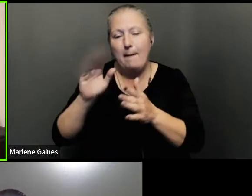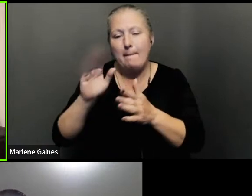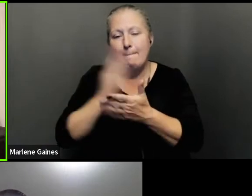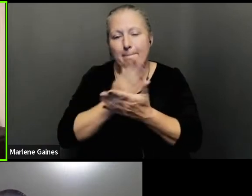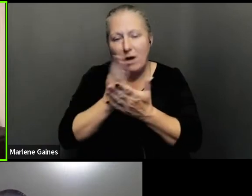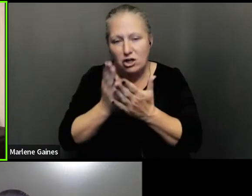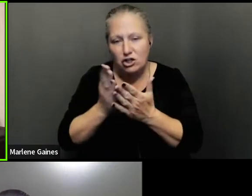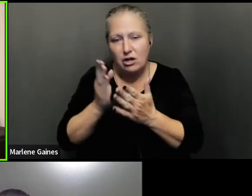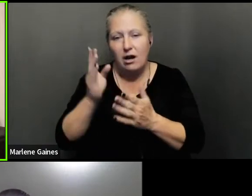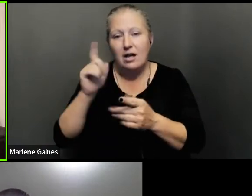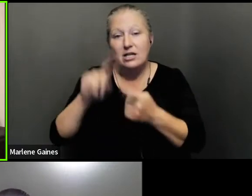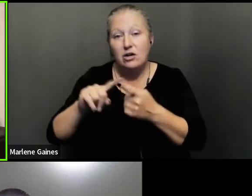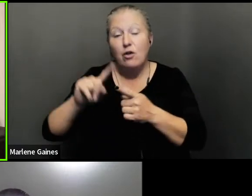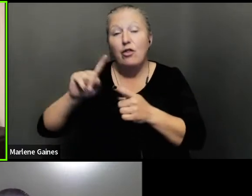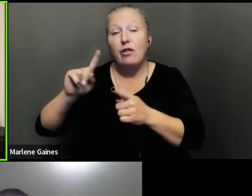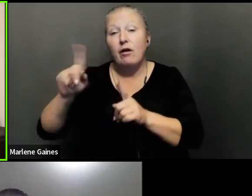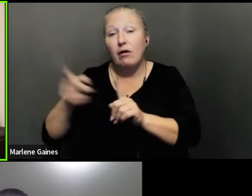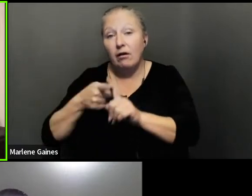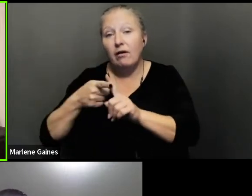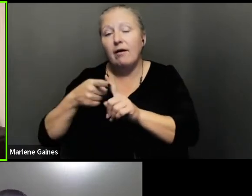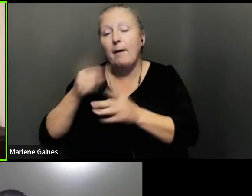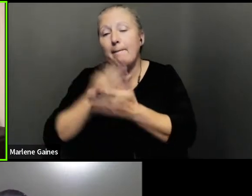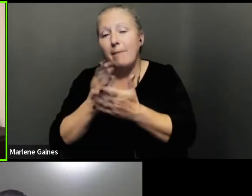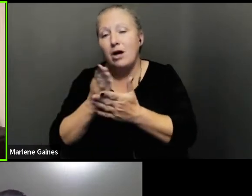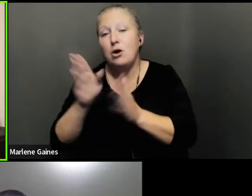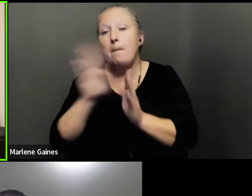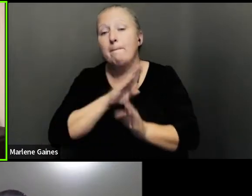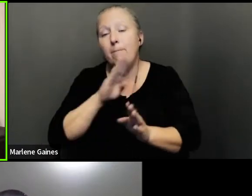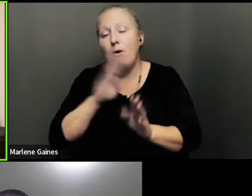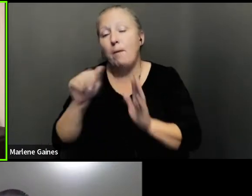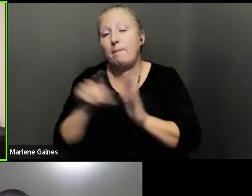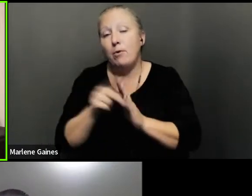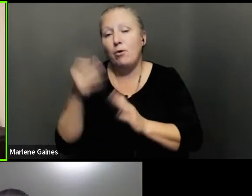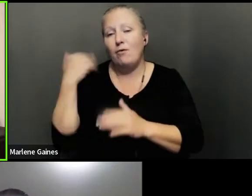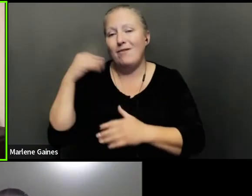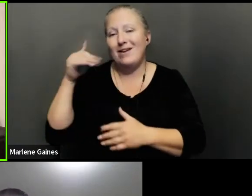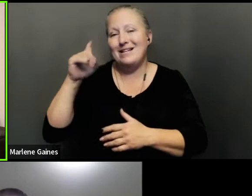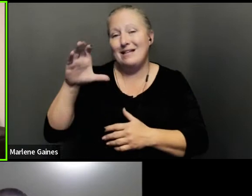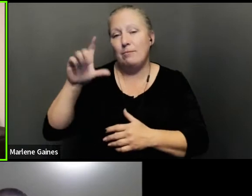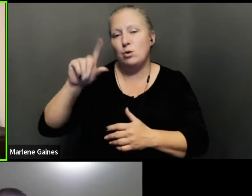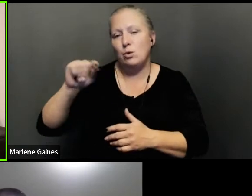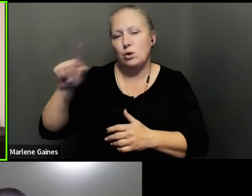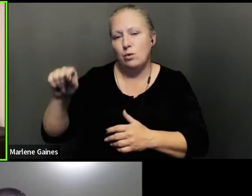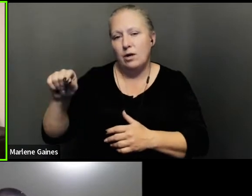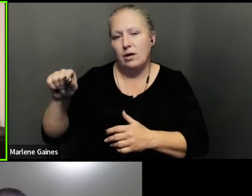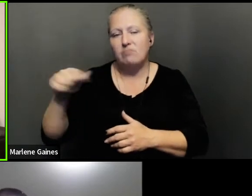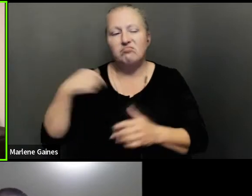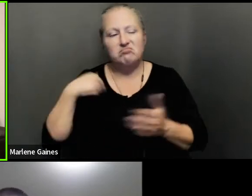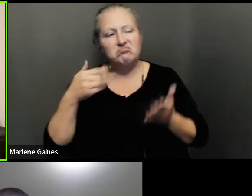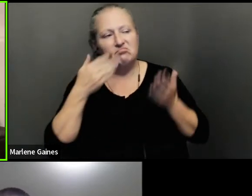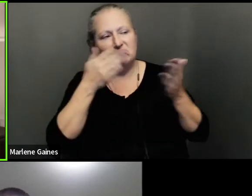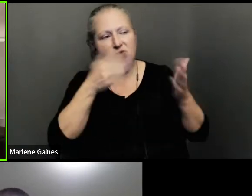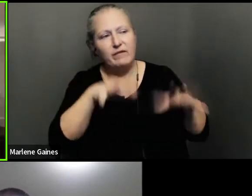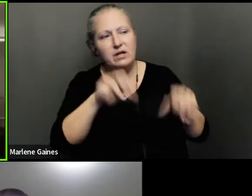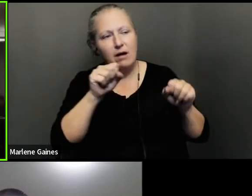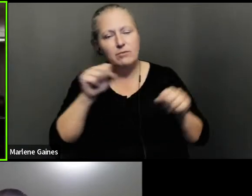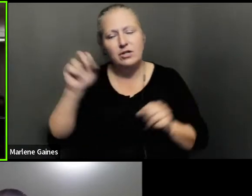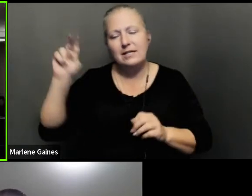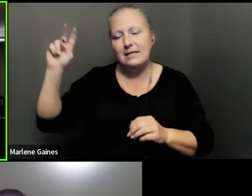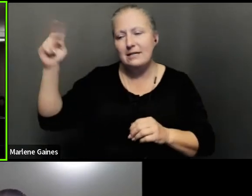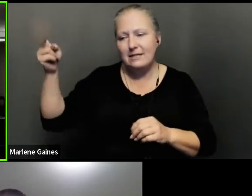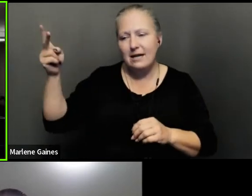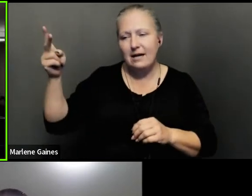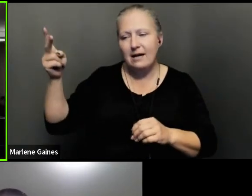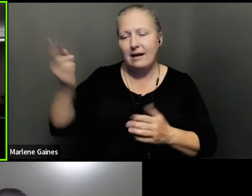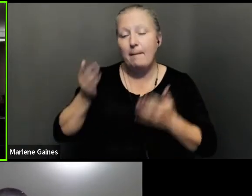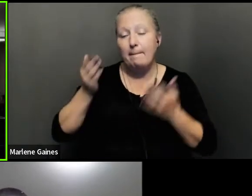the initial budgets that the board approved in December of 2020. I'll move adoption. Okay. I'll second. Motion